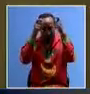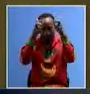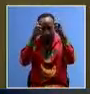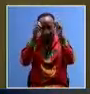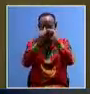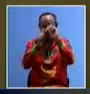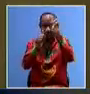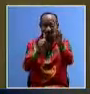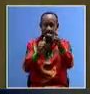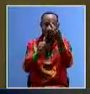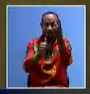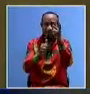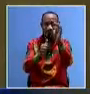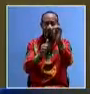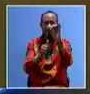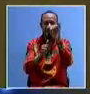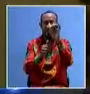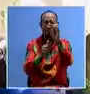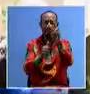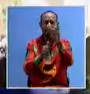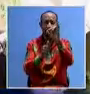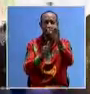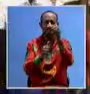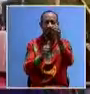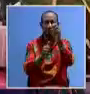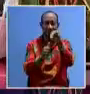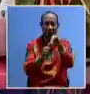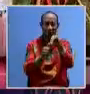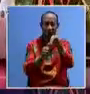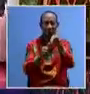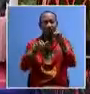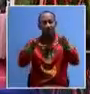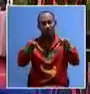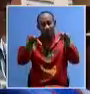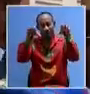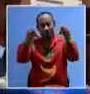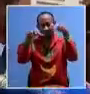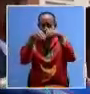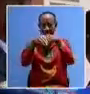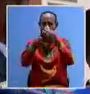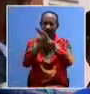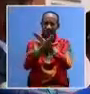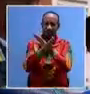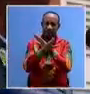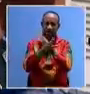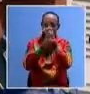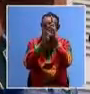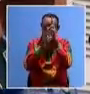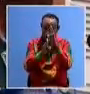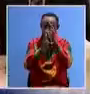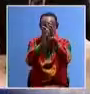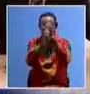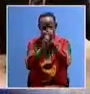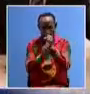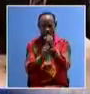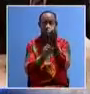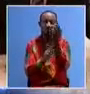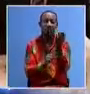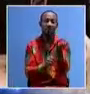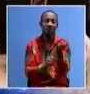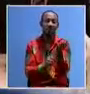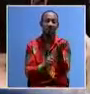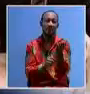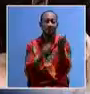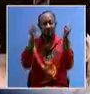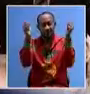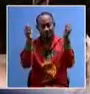second division order of the Eagle of Zambia. His widow Mutinta was at hand to receive the honor from President Hakainde Hichilema during the investor